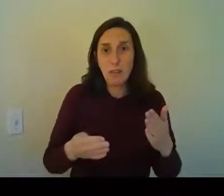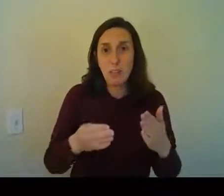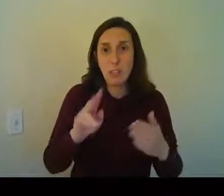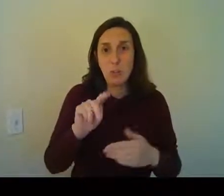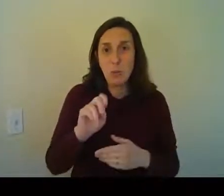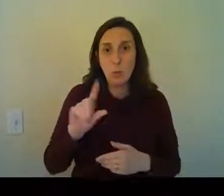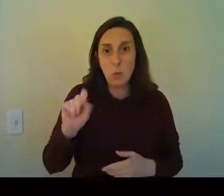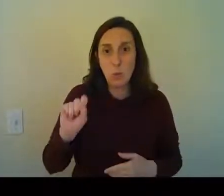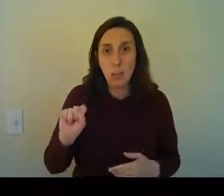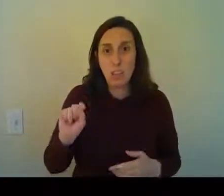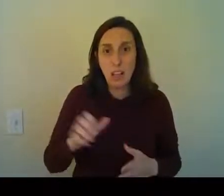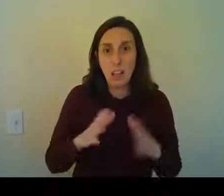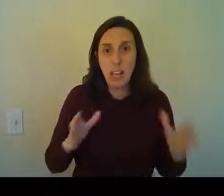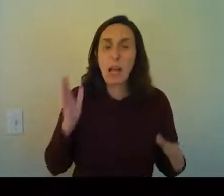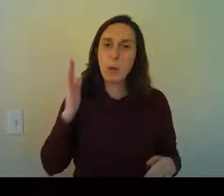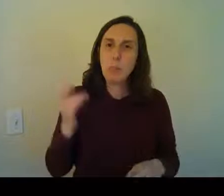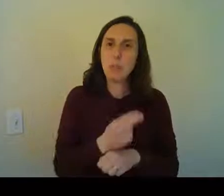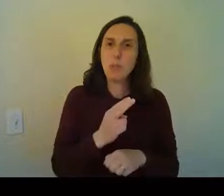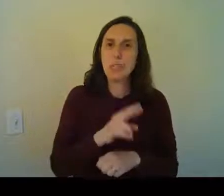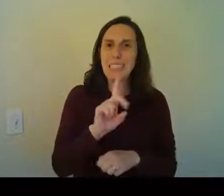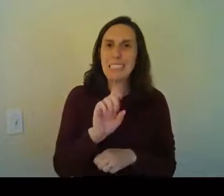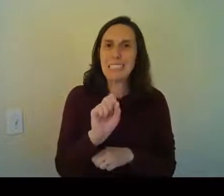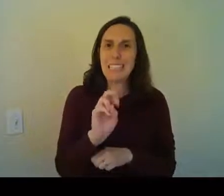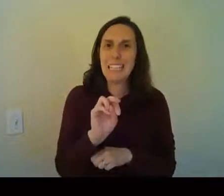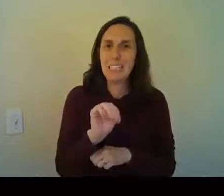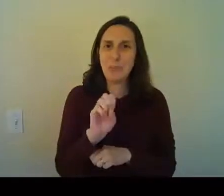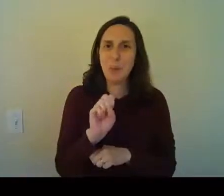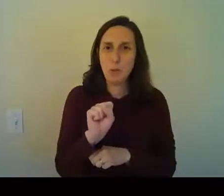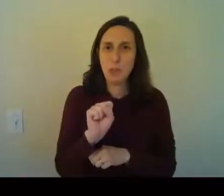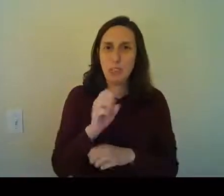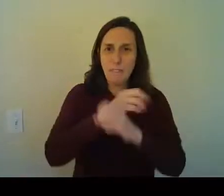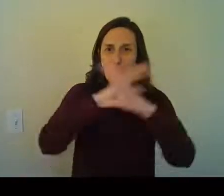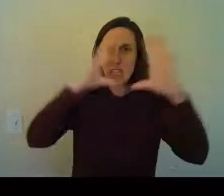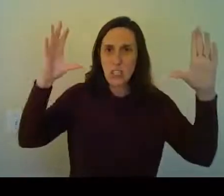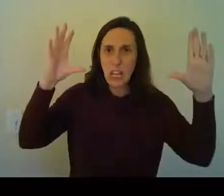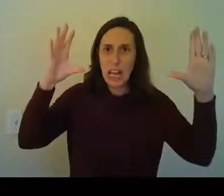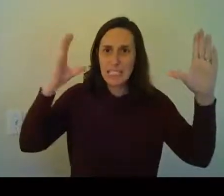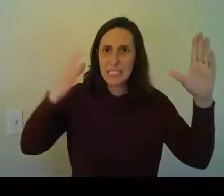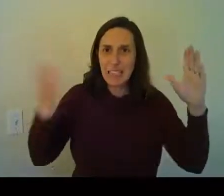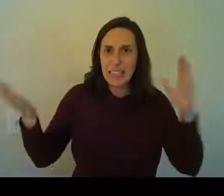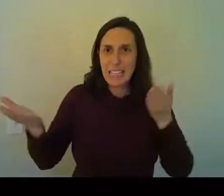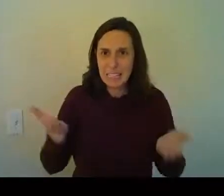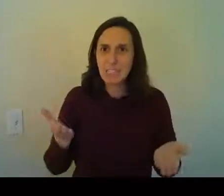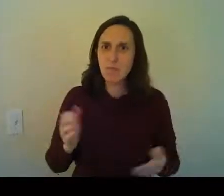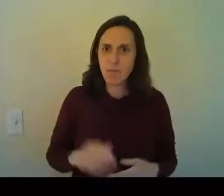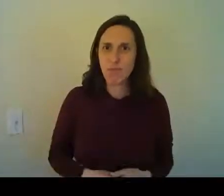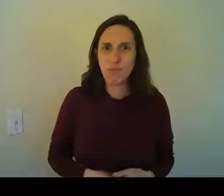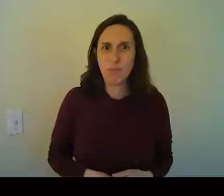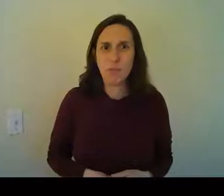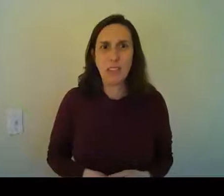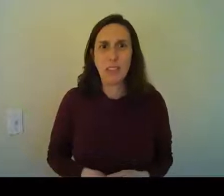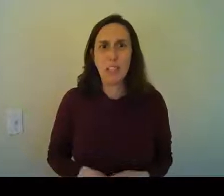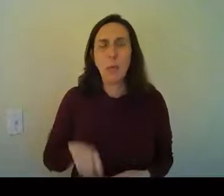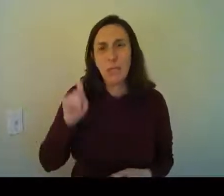And so I'll be using Desmos a lot to visualize some things, which is a good use for it. So you kind of need to get